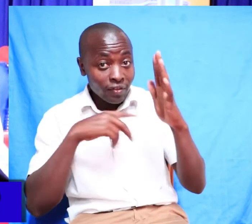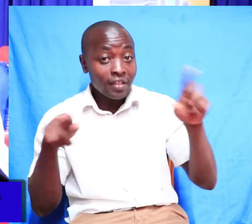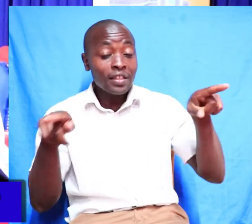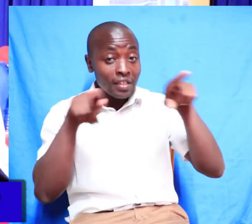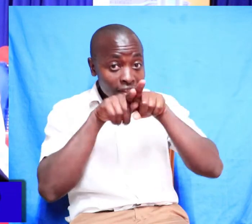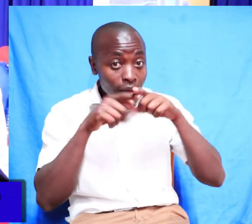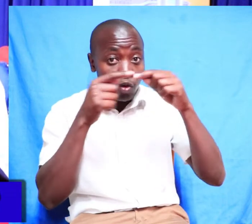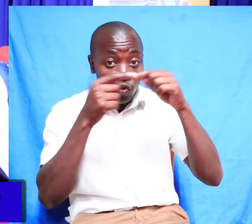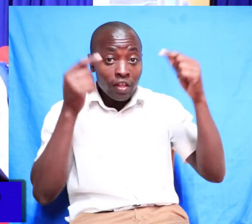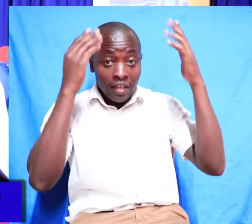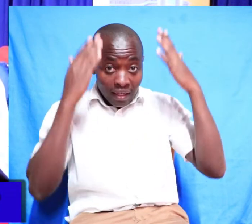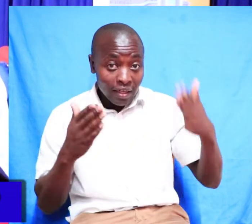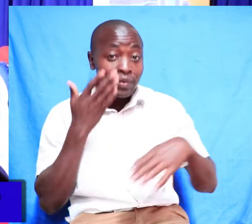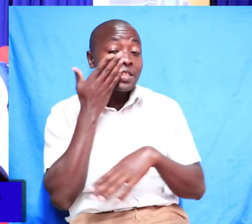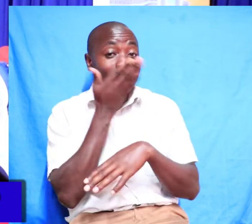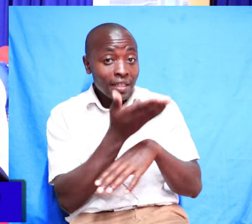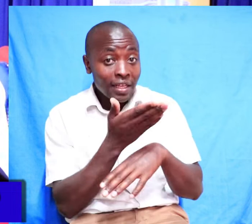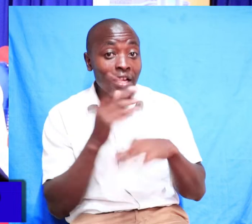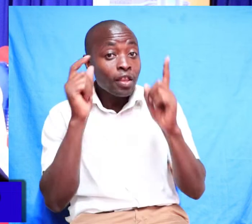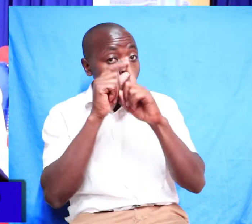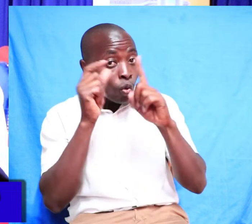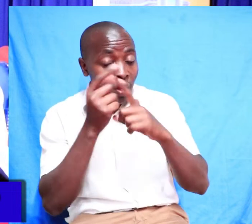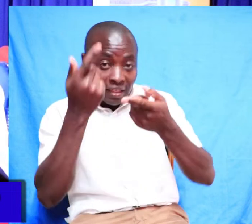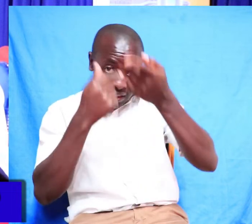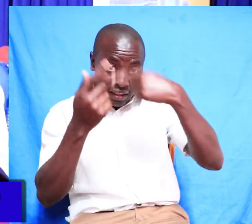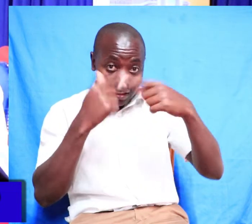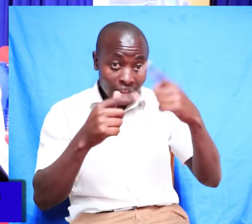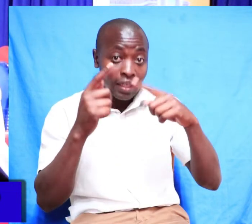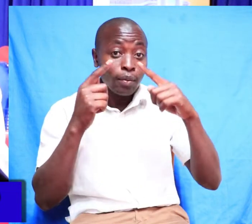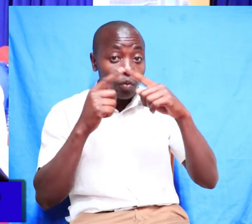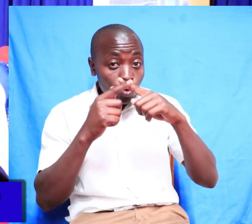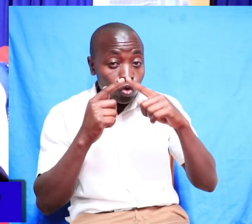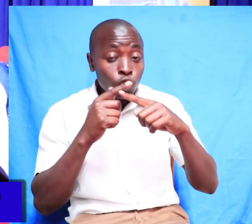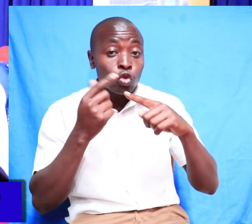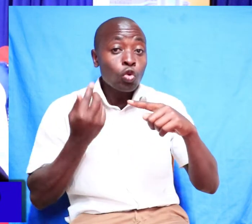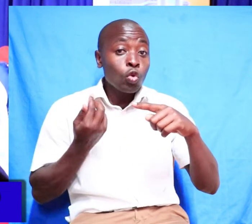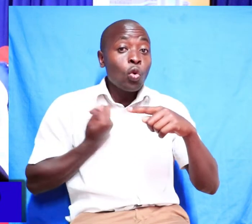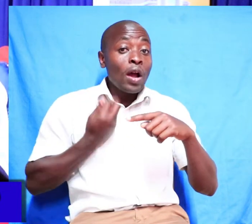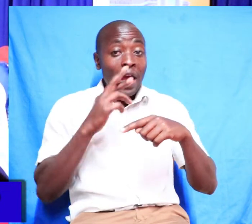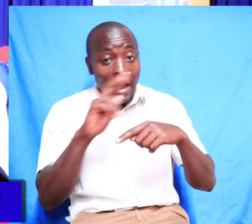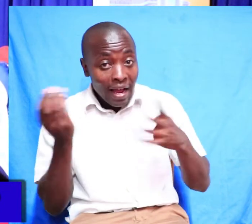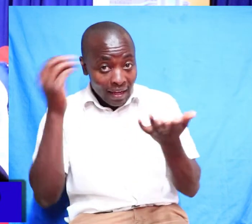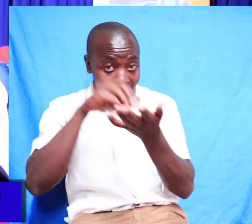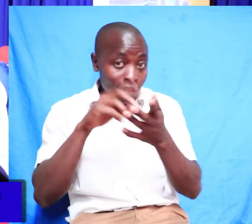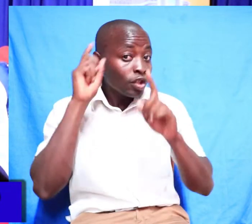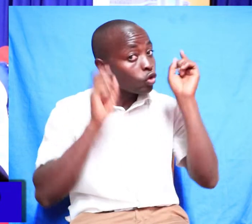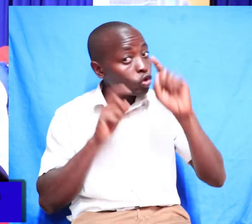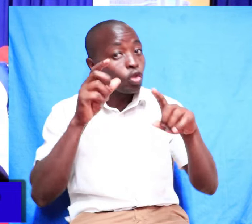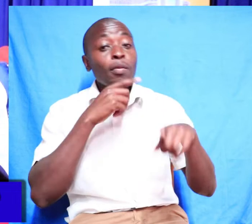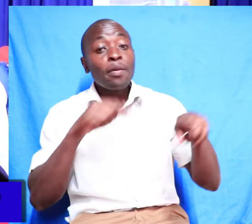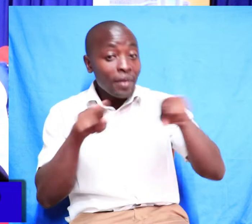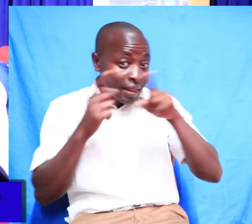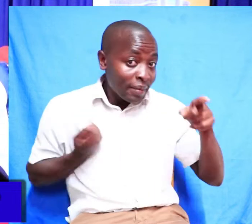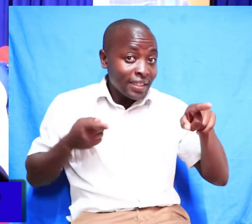Tobias, Sanballat, and Geshem, these words came to me again. And this is a question I'd like to pose to you, my brother and sister,